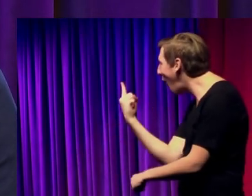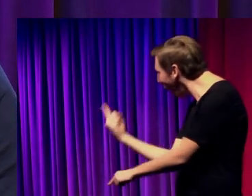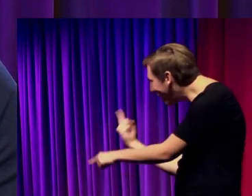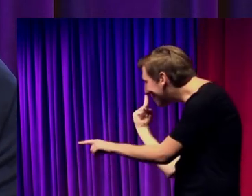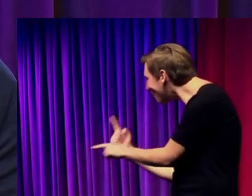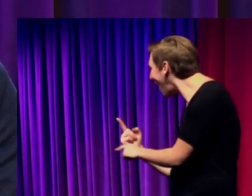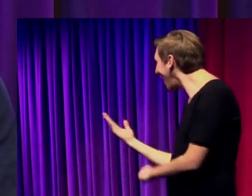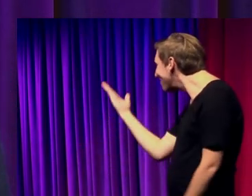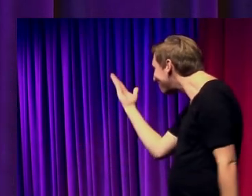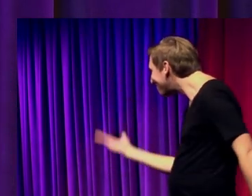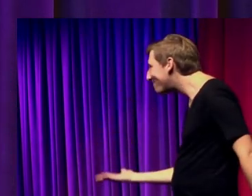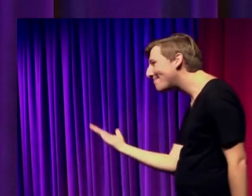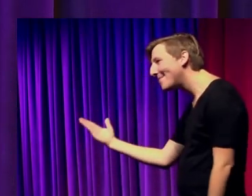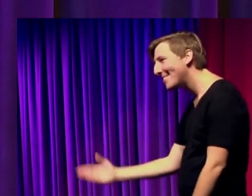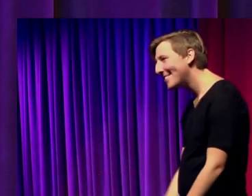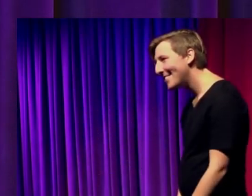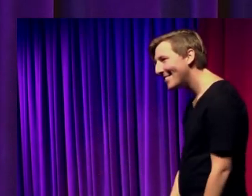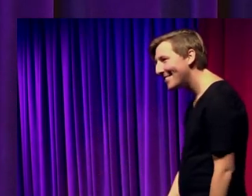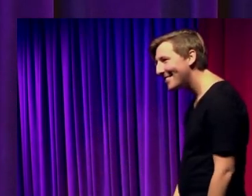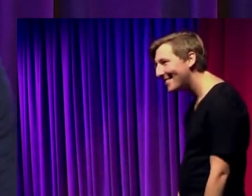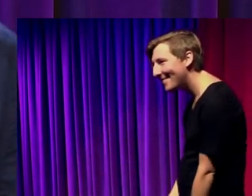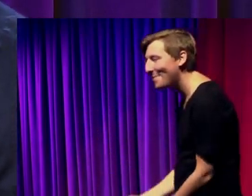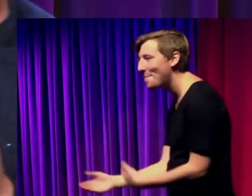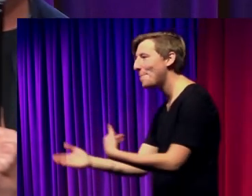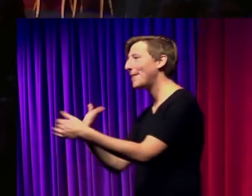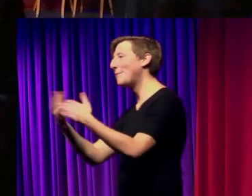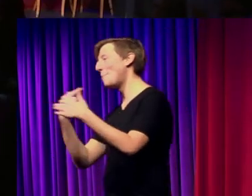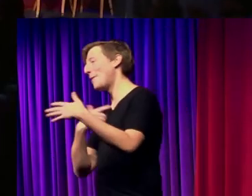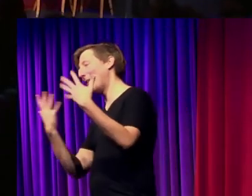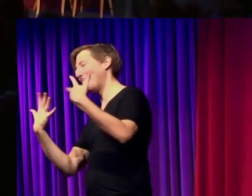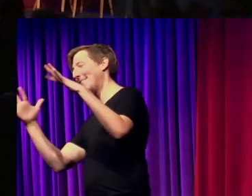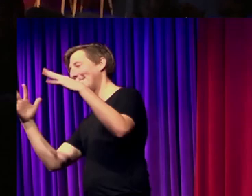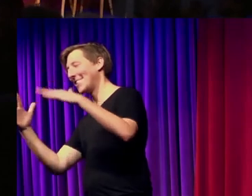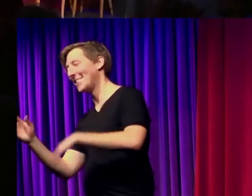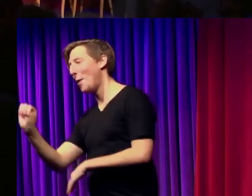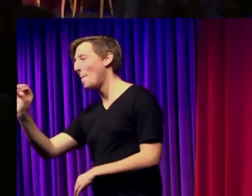Yeah. Anyway, that's my time. My name is Mohanad Elshieky. Thank you very much.